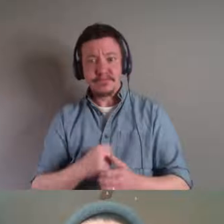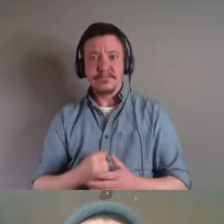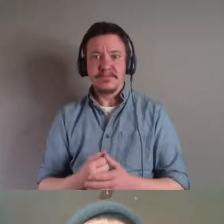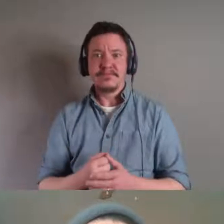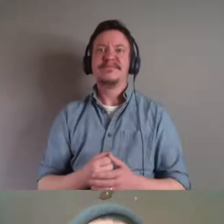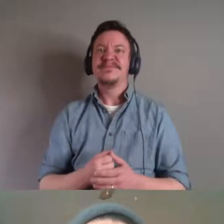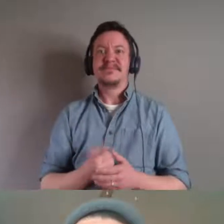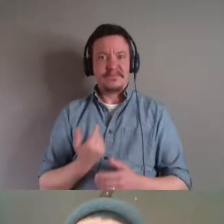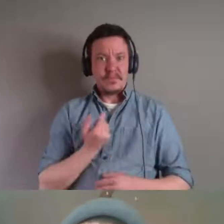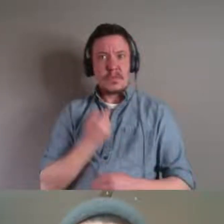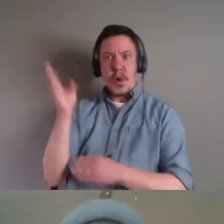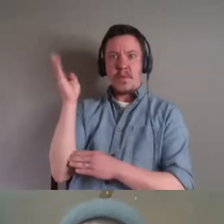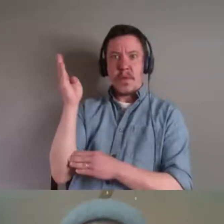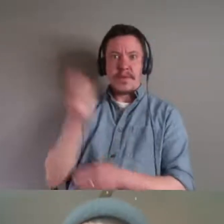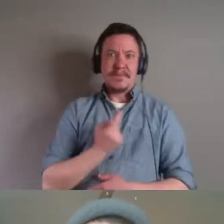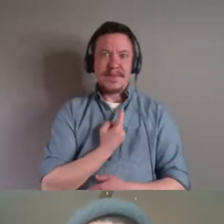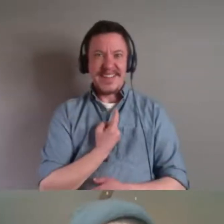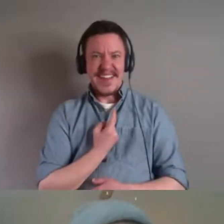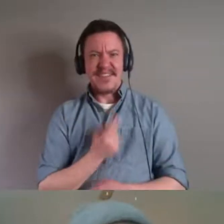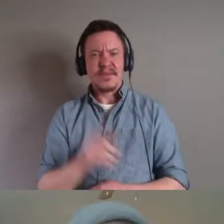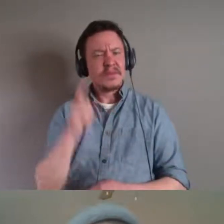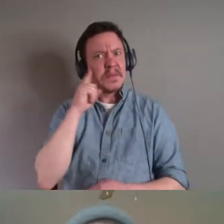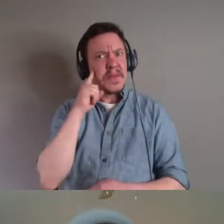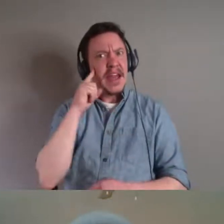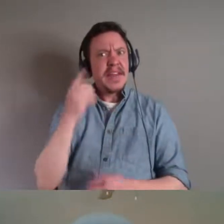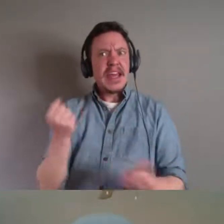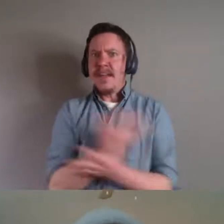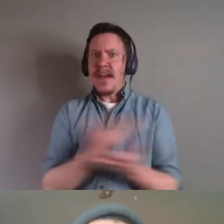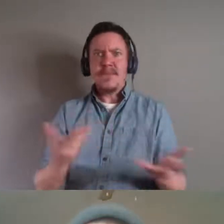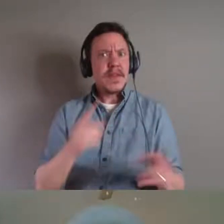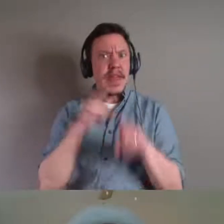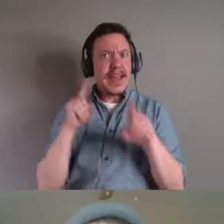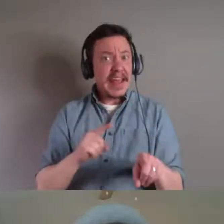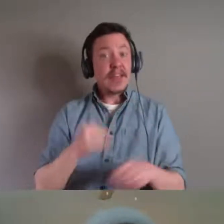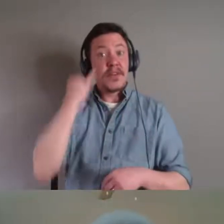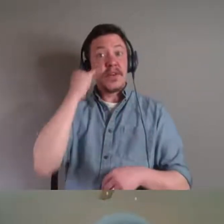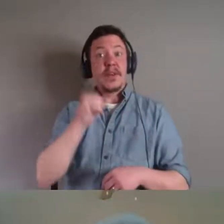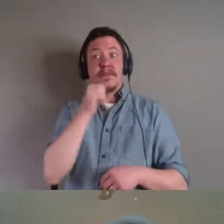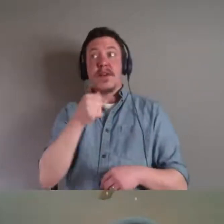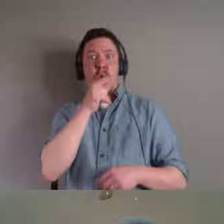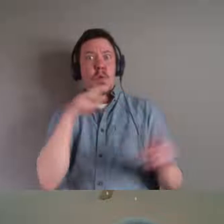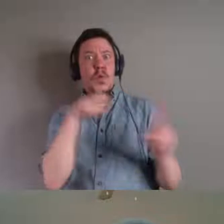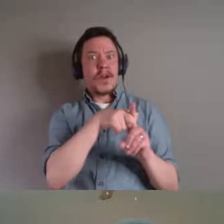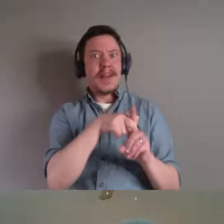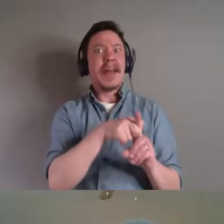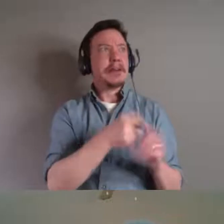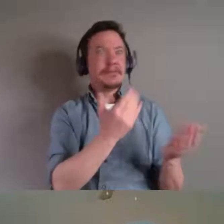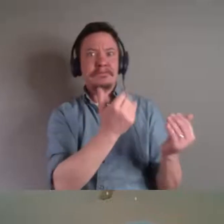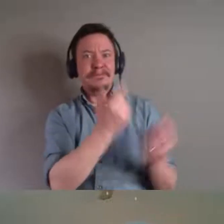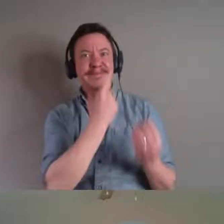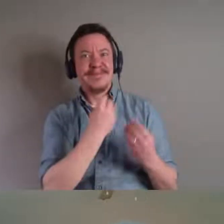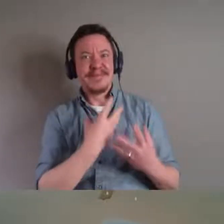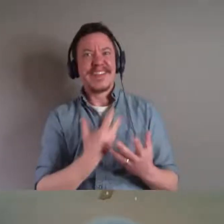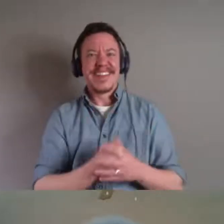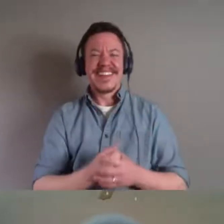by myself. And I think I have everything to answer. And if not, I know who to talk to get answers. But yeah, I